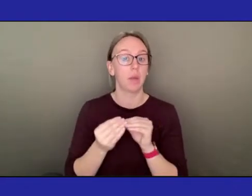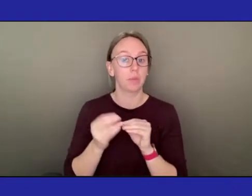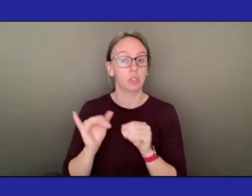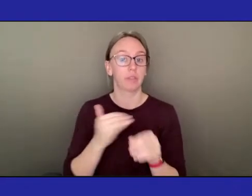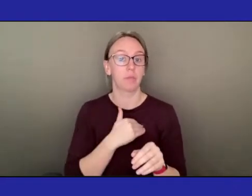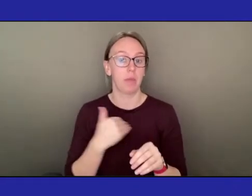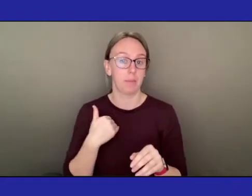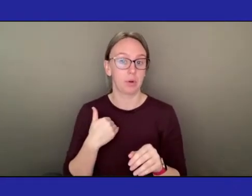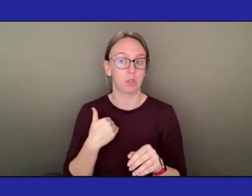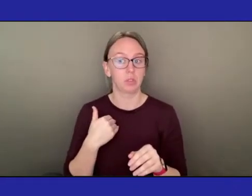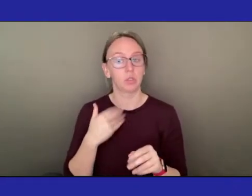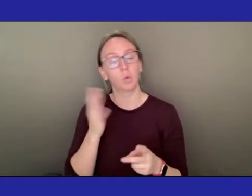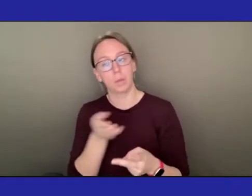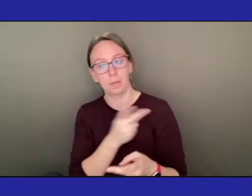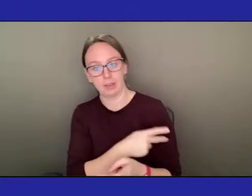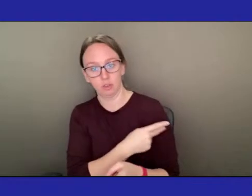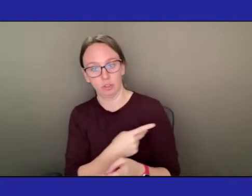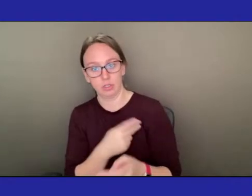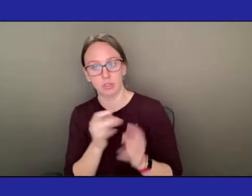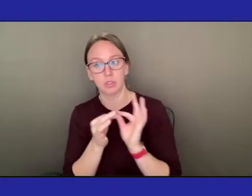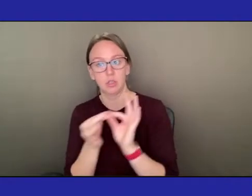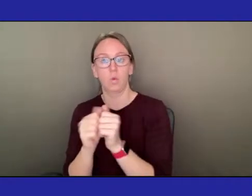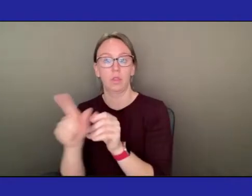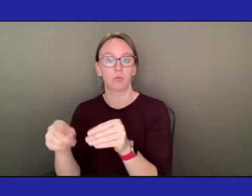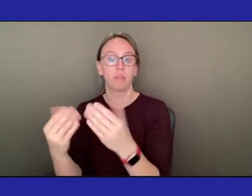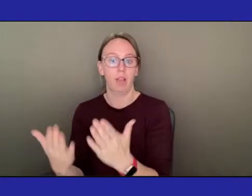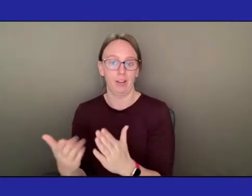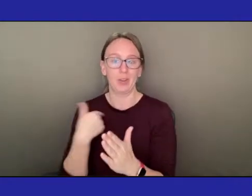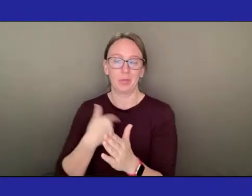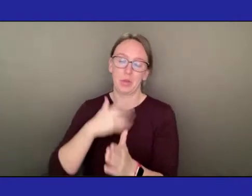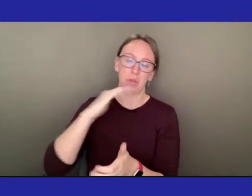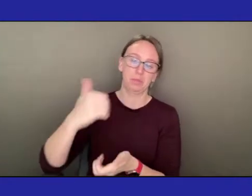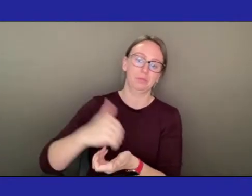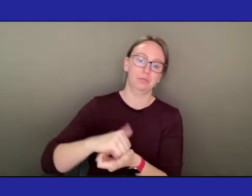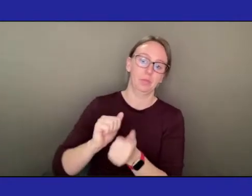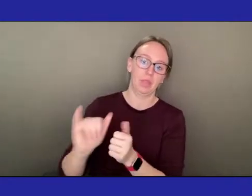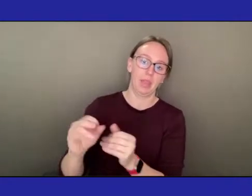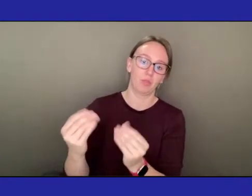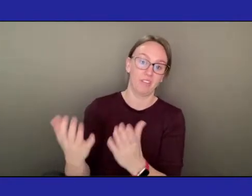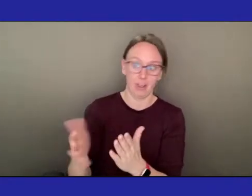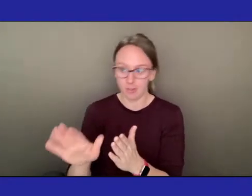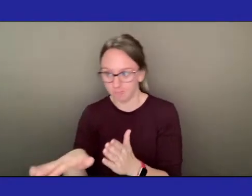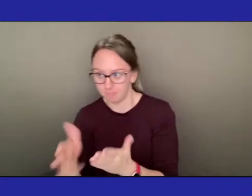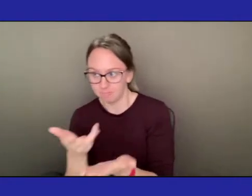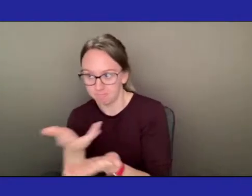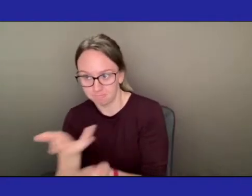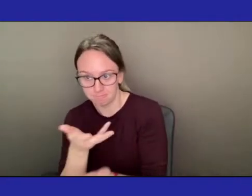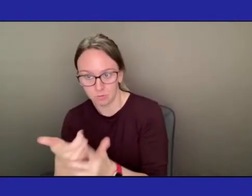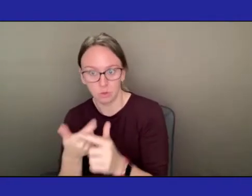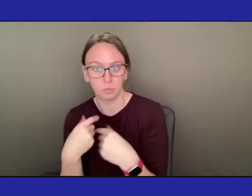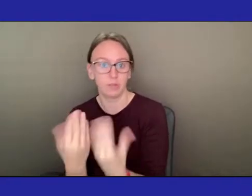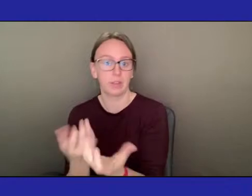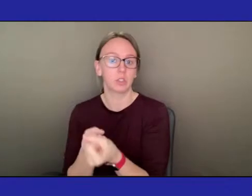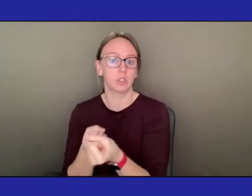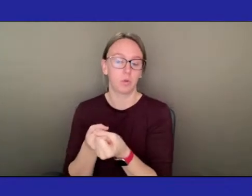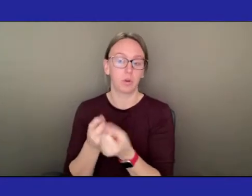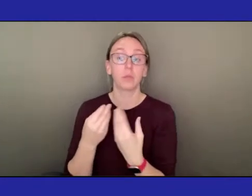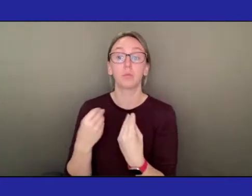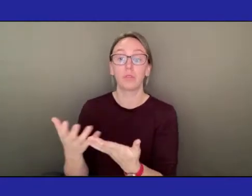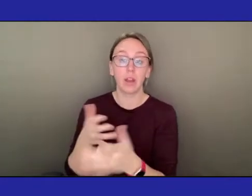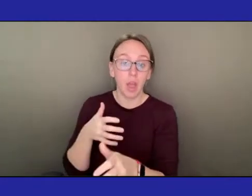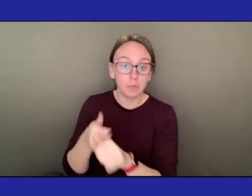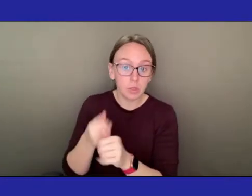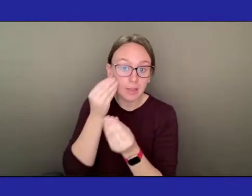slash patients attached to a provider, we work with those providers as well. We provide them up-to-date information.